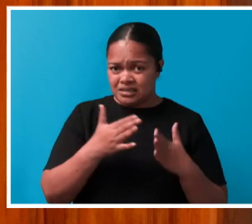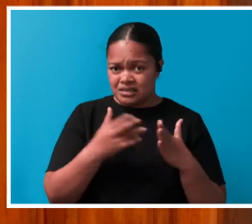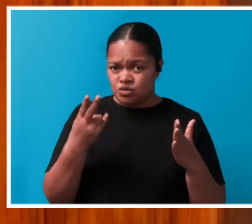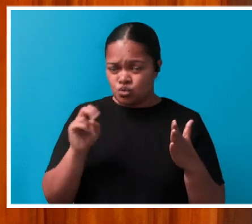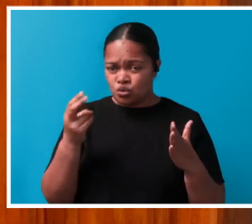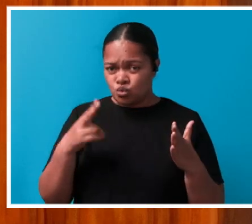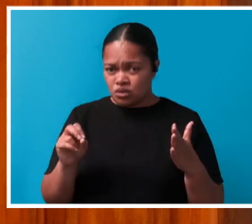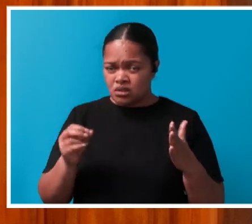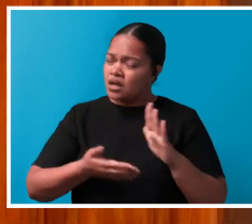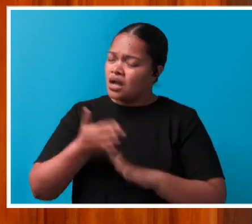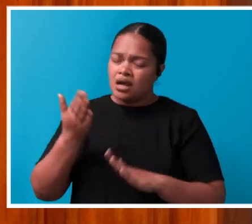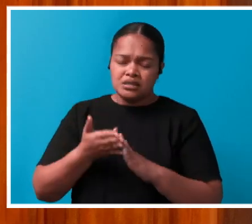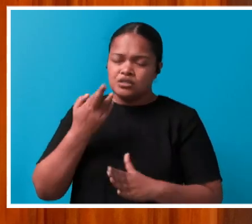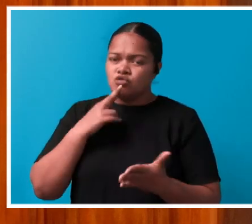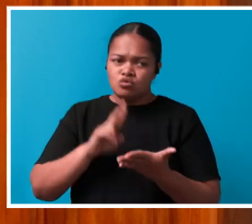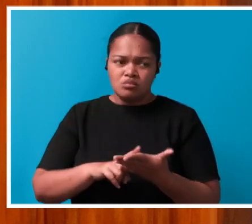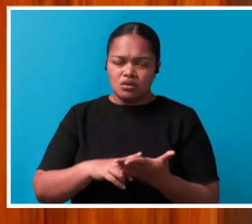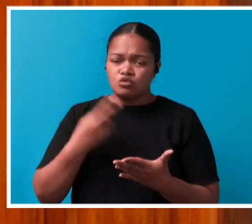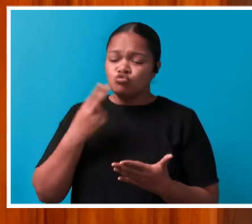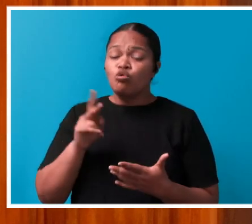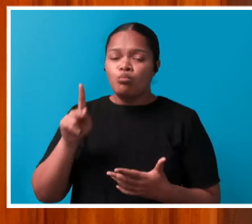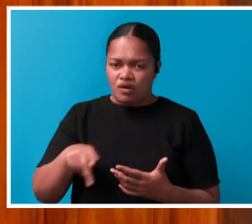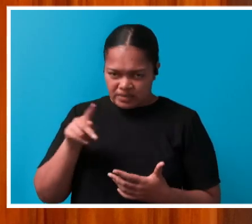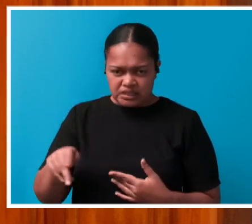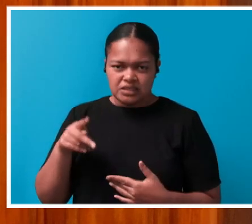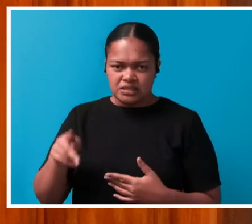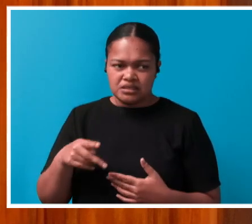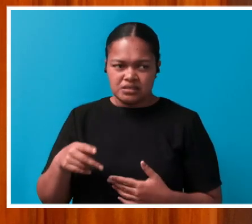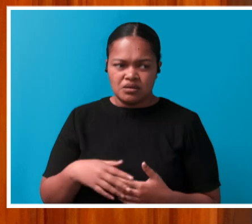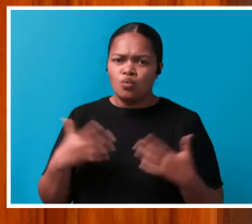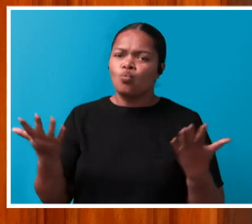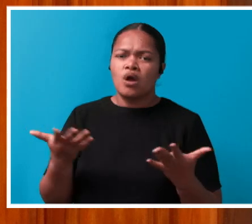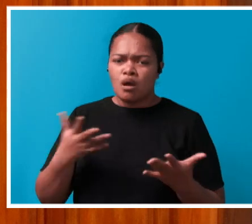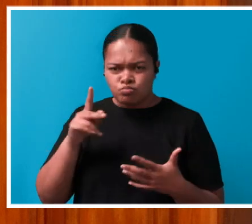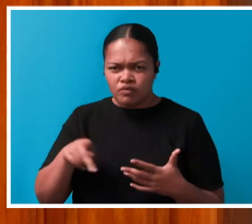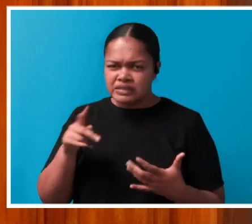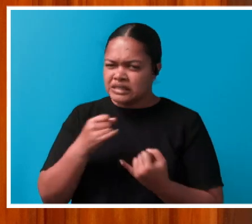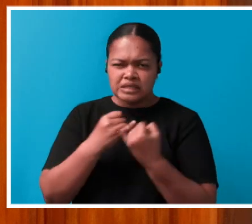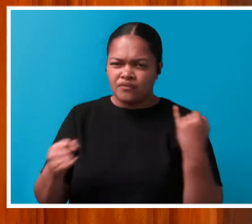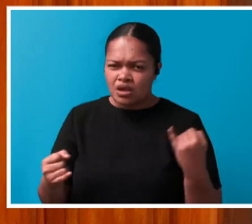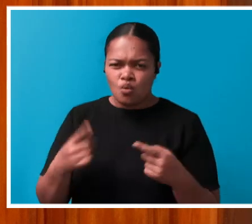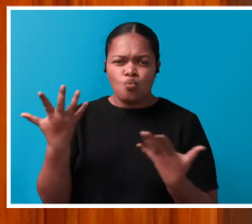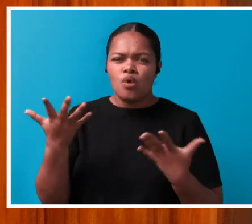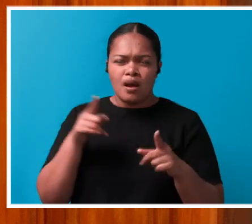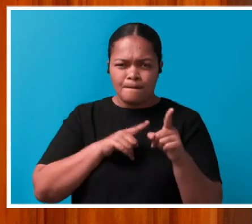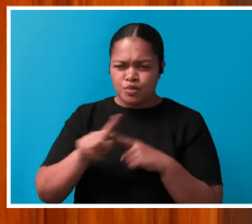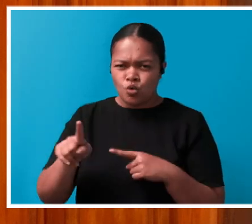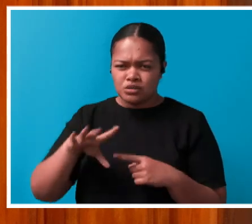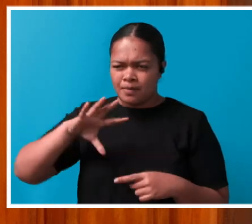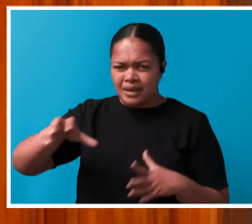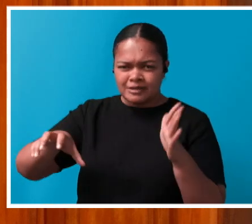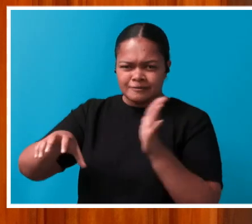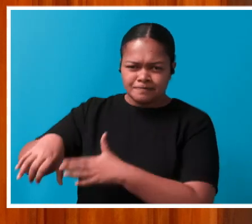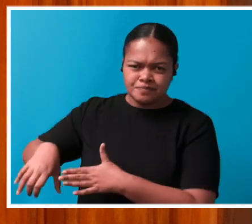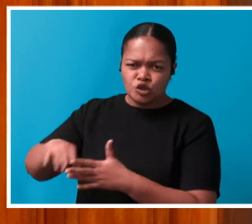2019-2020 highest report gave us insights into poverty, where poverty was most severe, where are the most marginalized